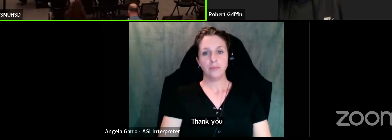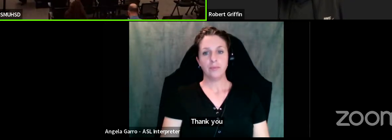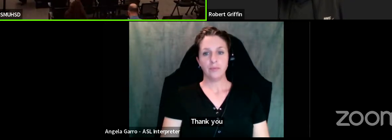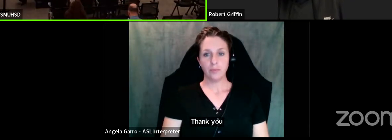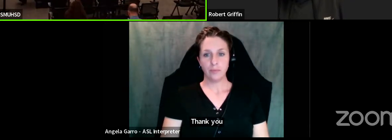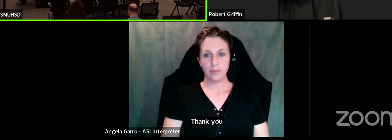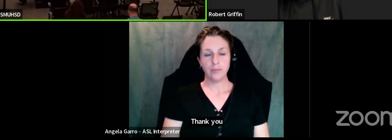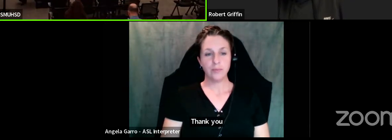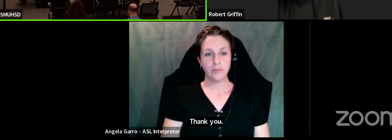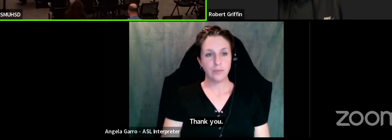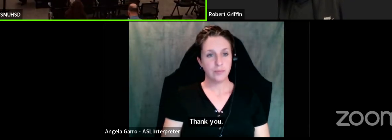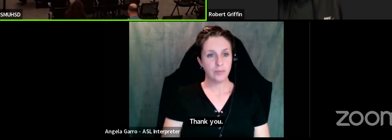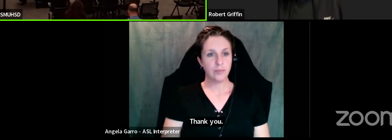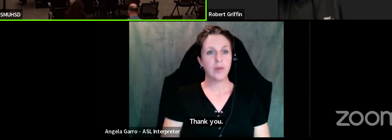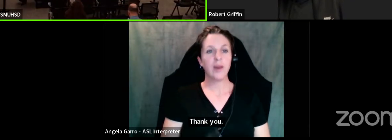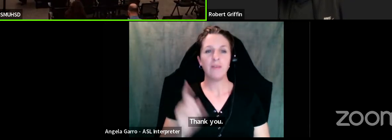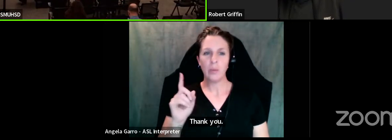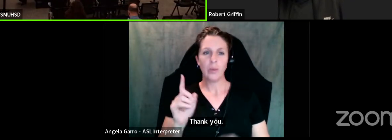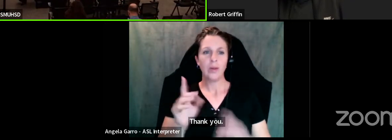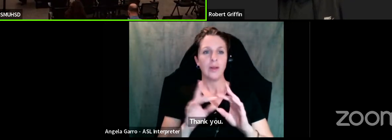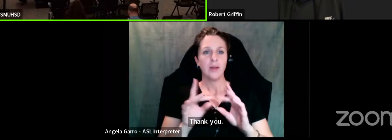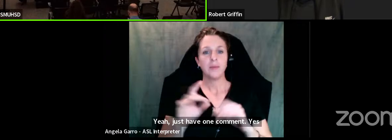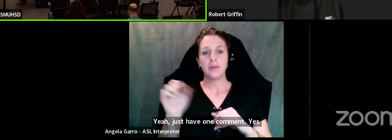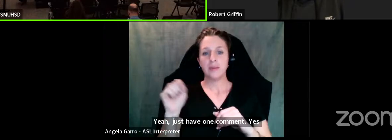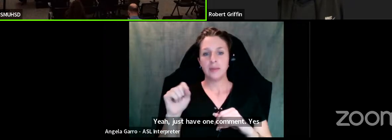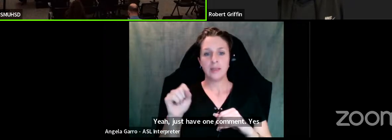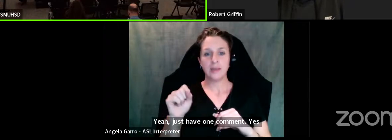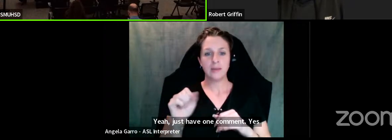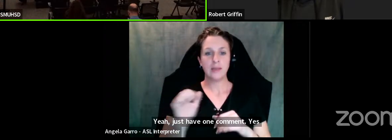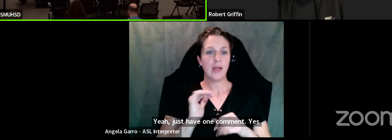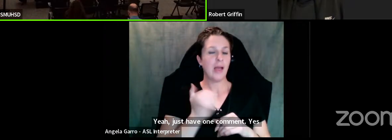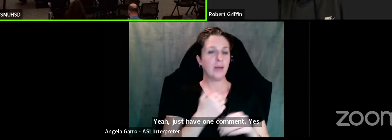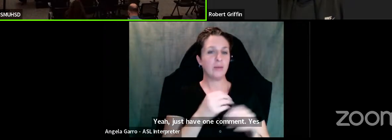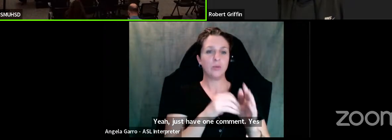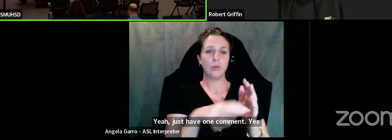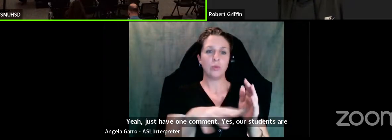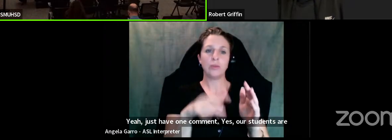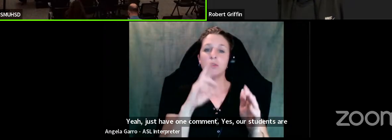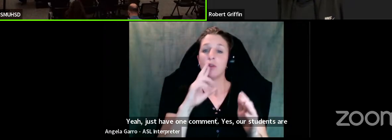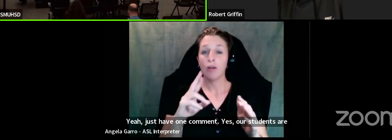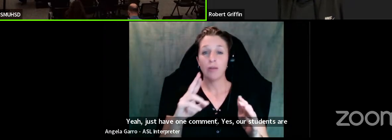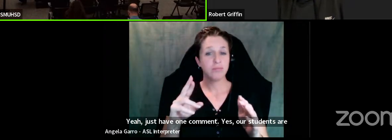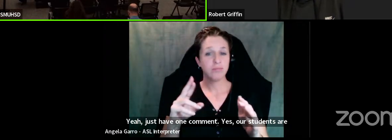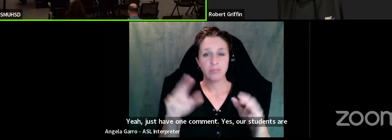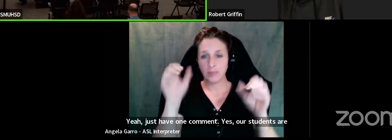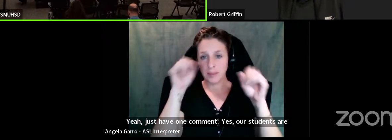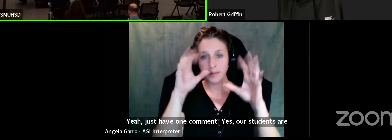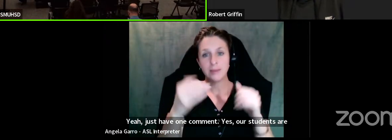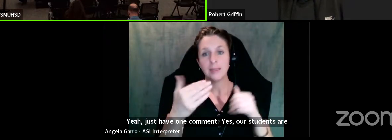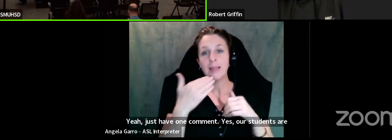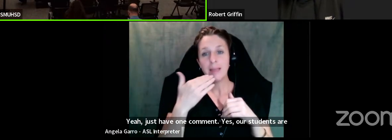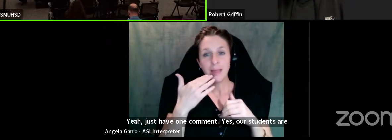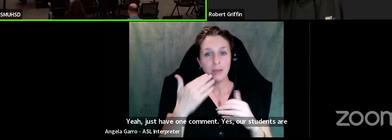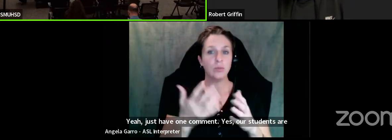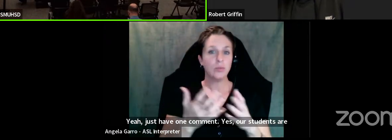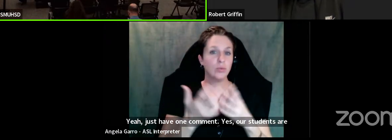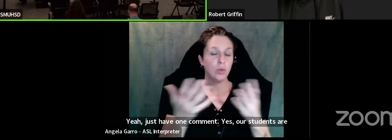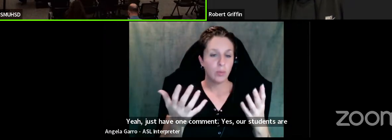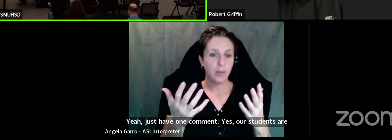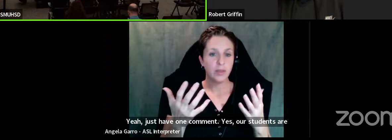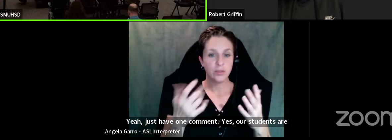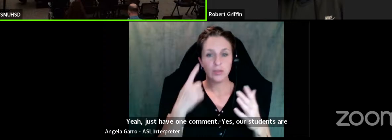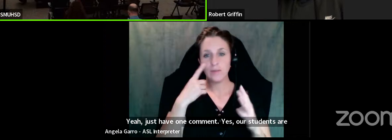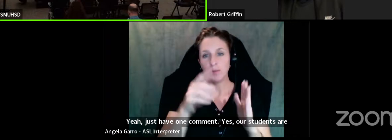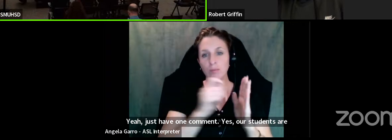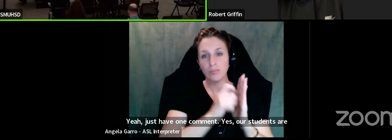Yeah, I just have one comment. Yes, our students are amazing, and thank you so much for for drafting it